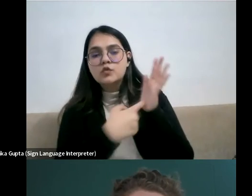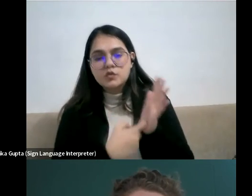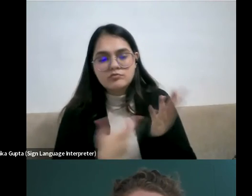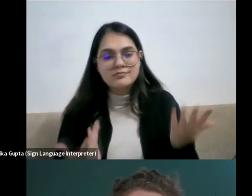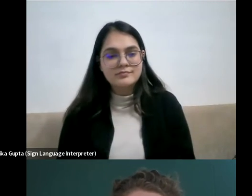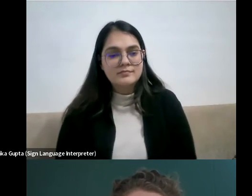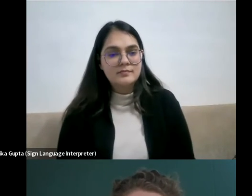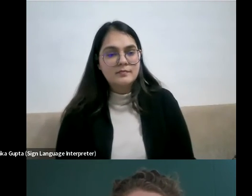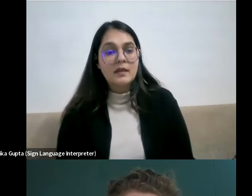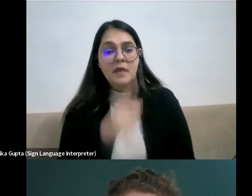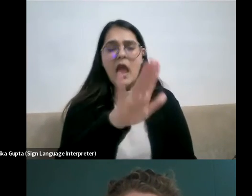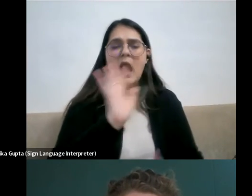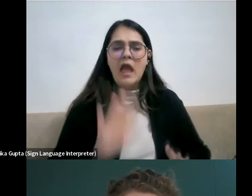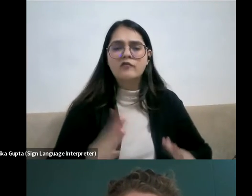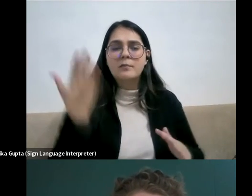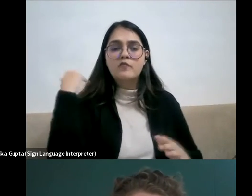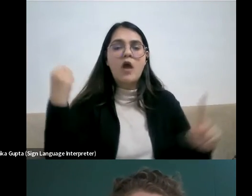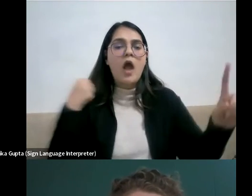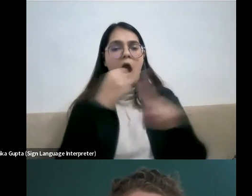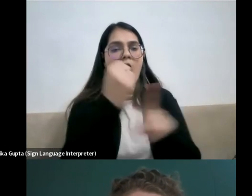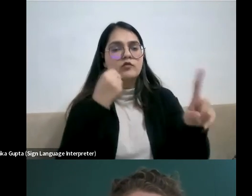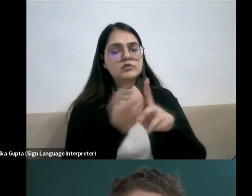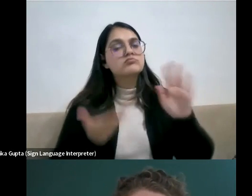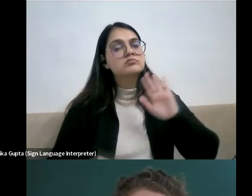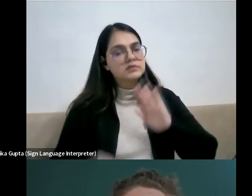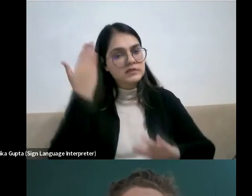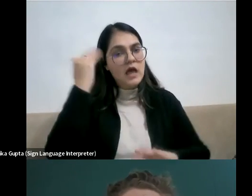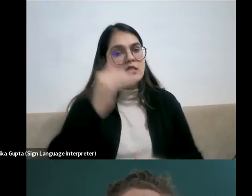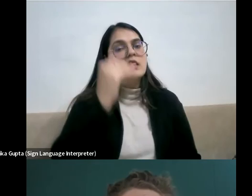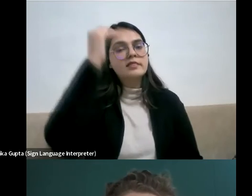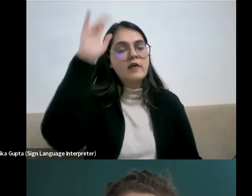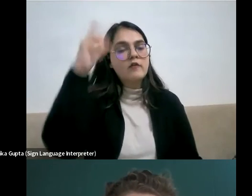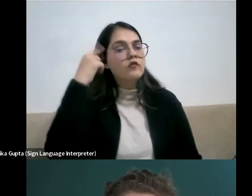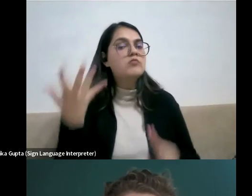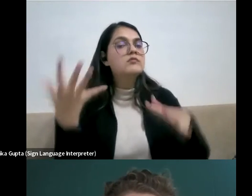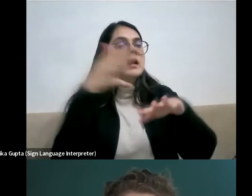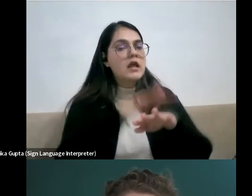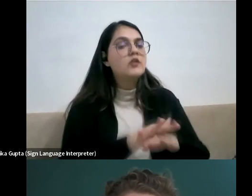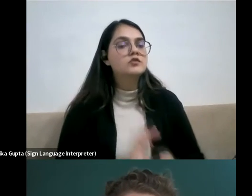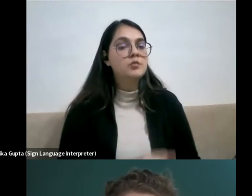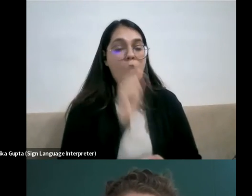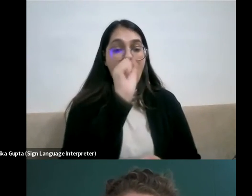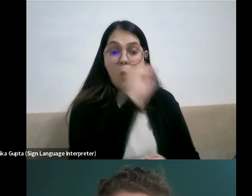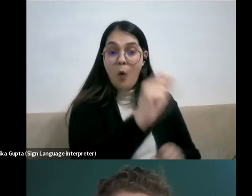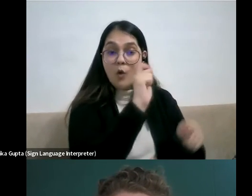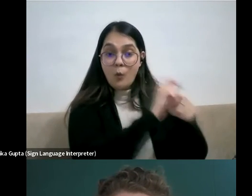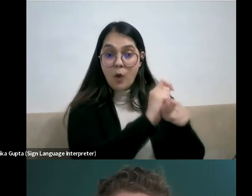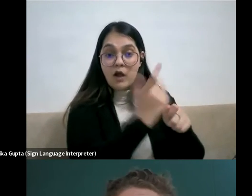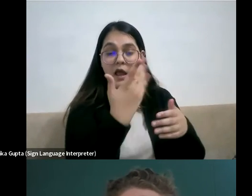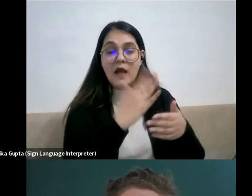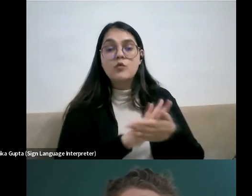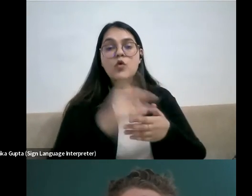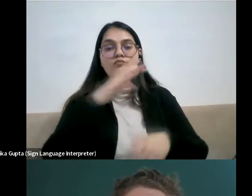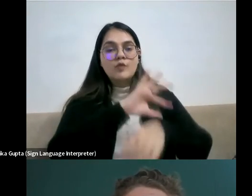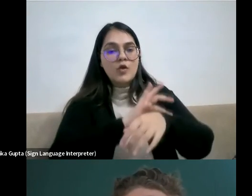lot in South Africa, we do a lot of advocacy for inclusion at all levels. And we also try and ensure that our own work as human rights activists and